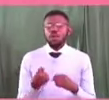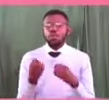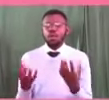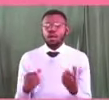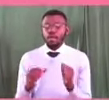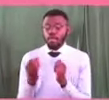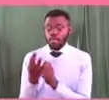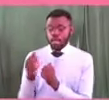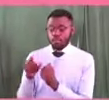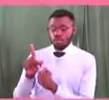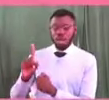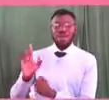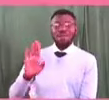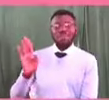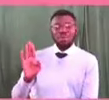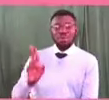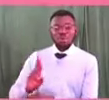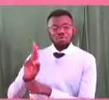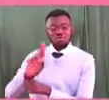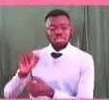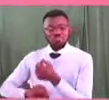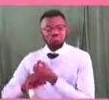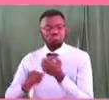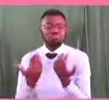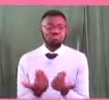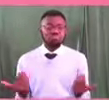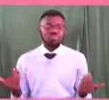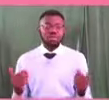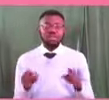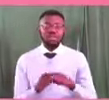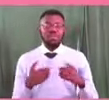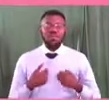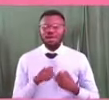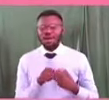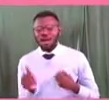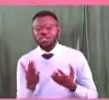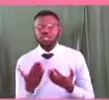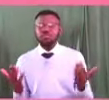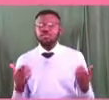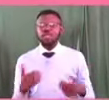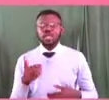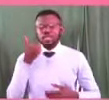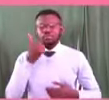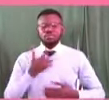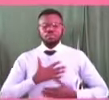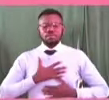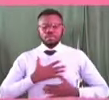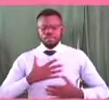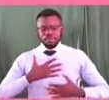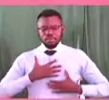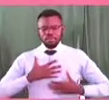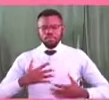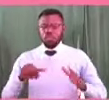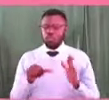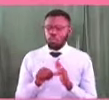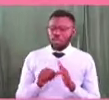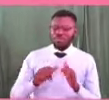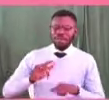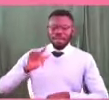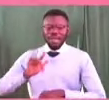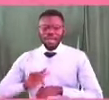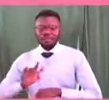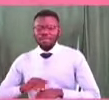13.1 billion, while those associated with acute respiratory infections, acute diarrhea